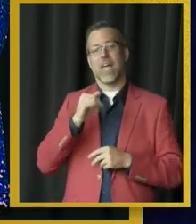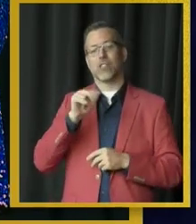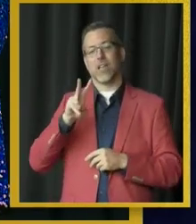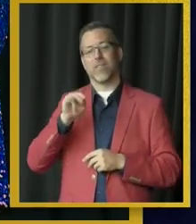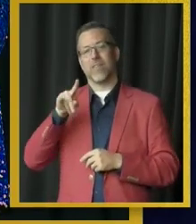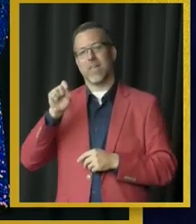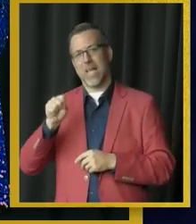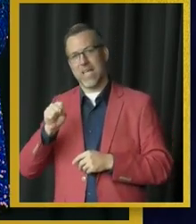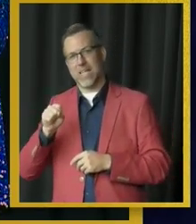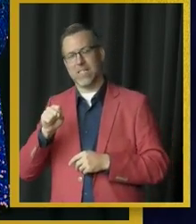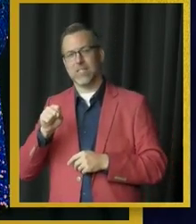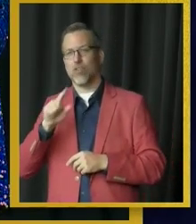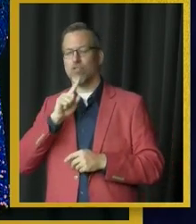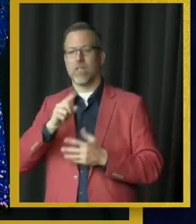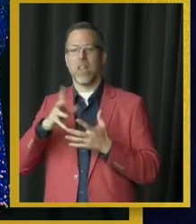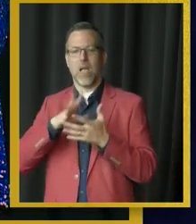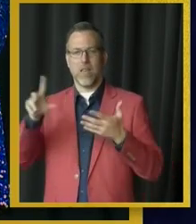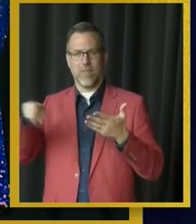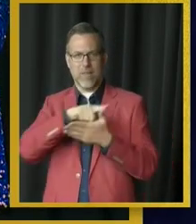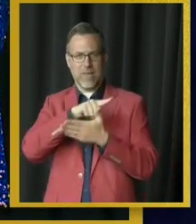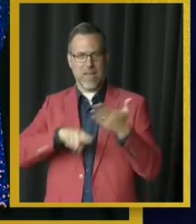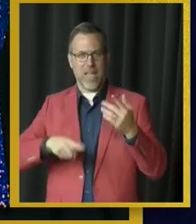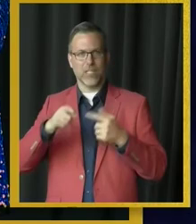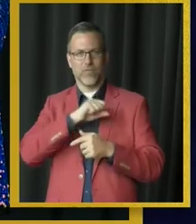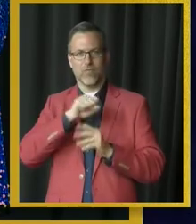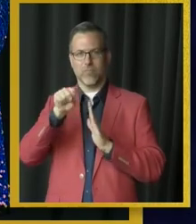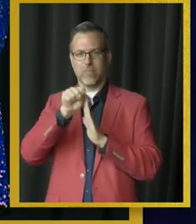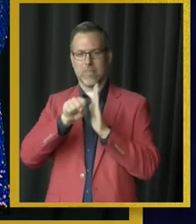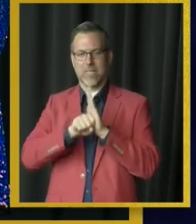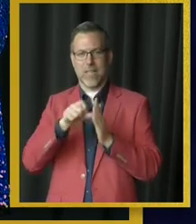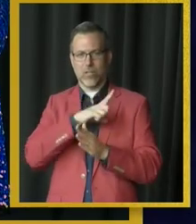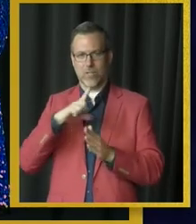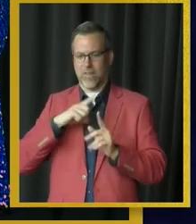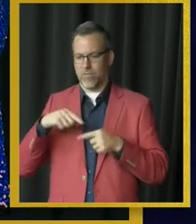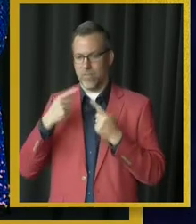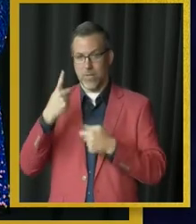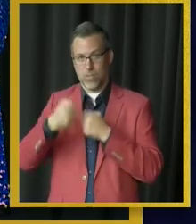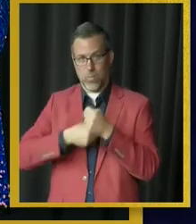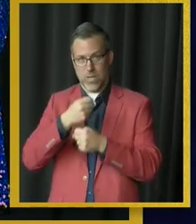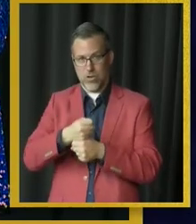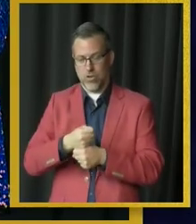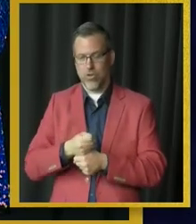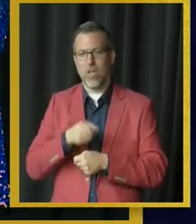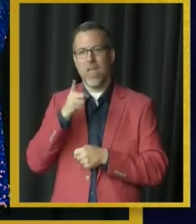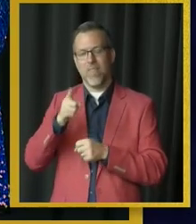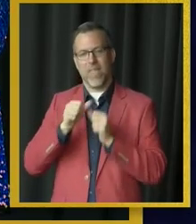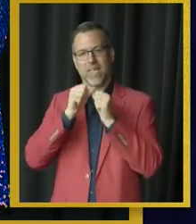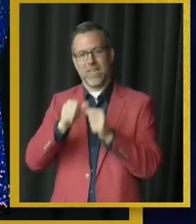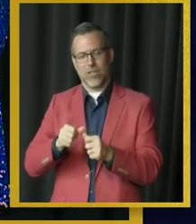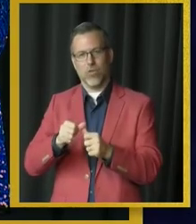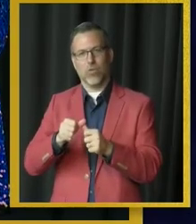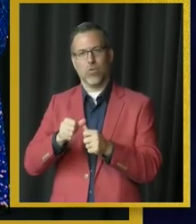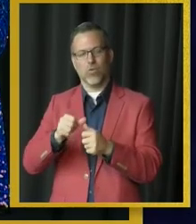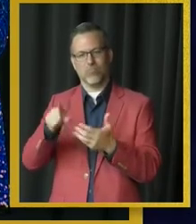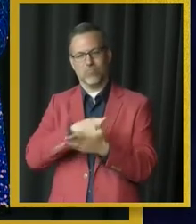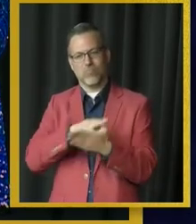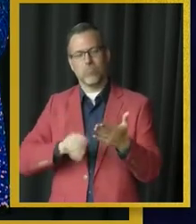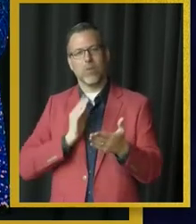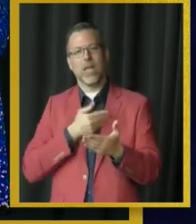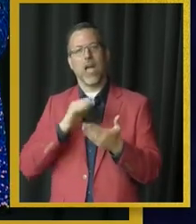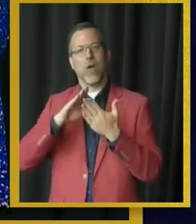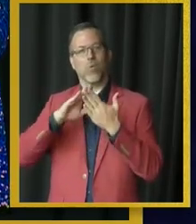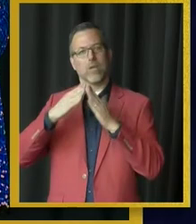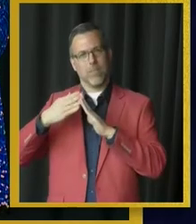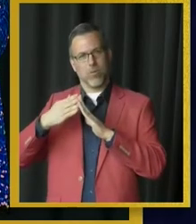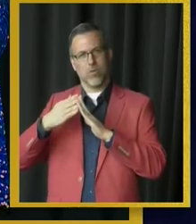have been at the brunt of attacks from our state legislature over the last year, and their persistent attacks towards our community have been ongoing